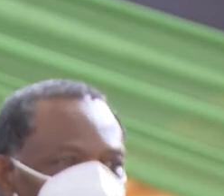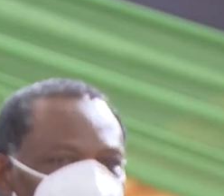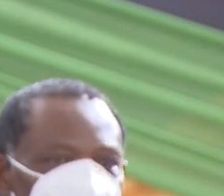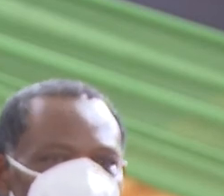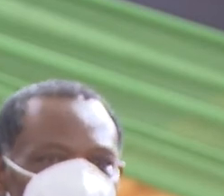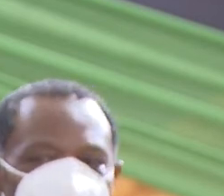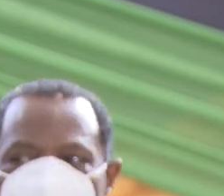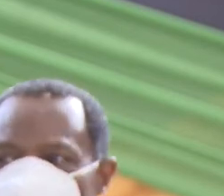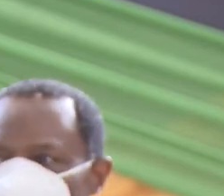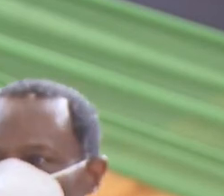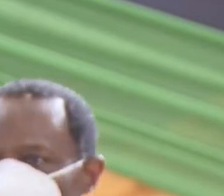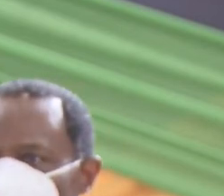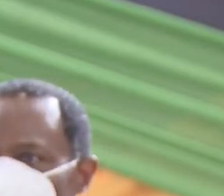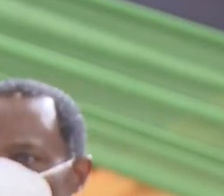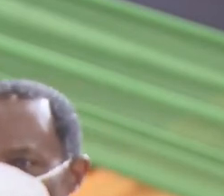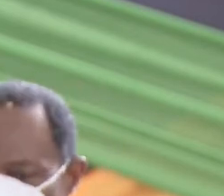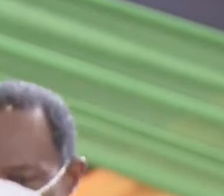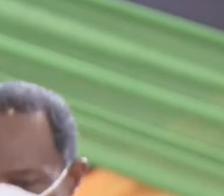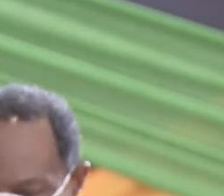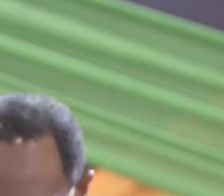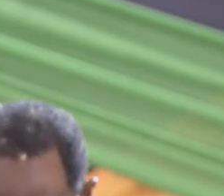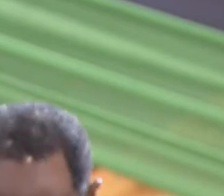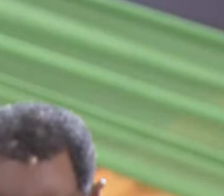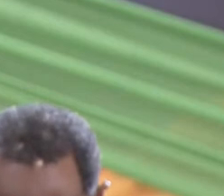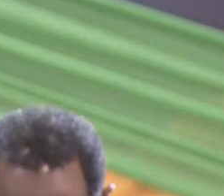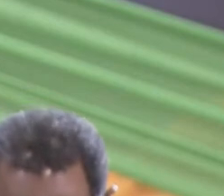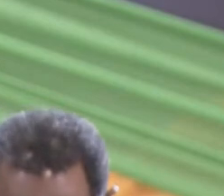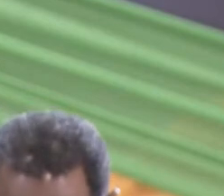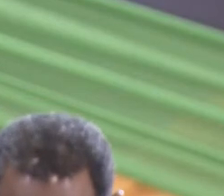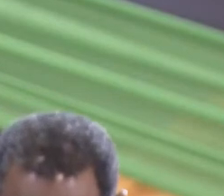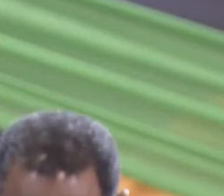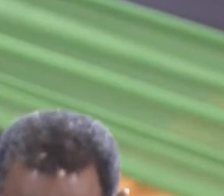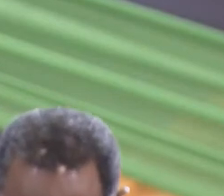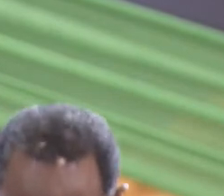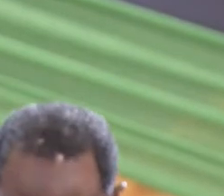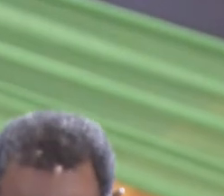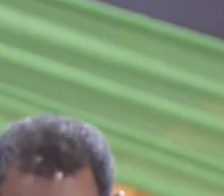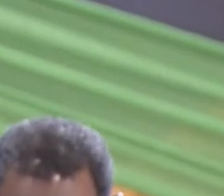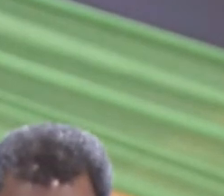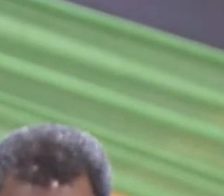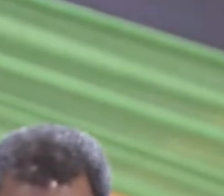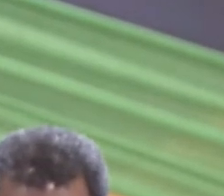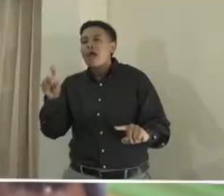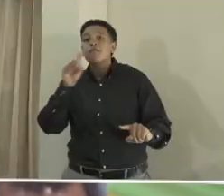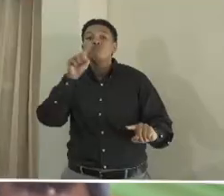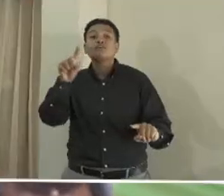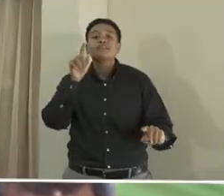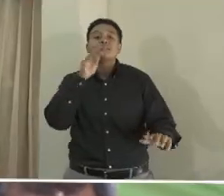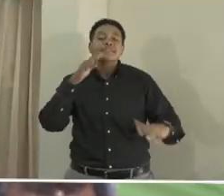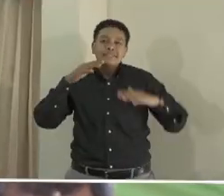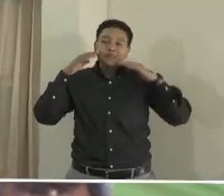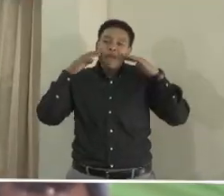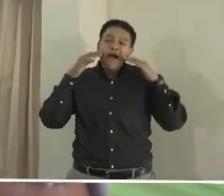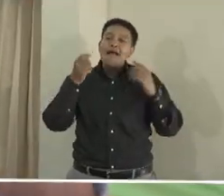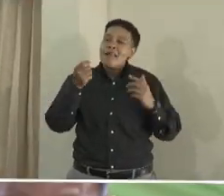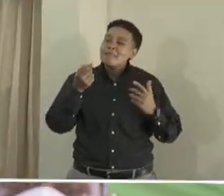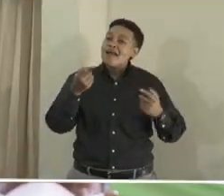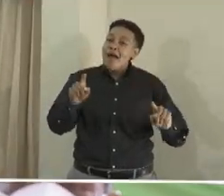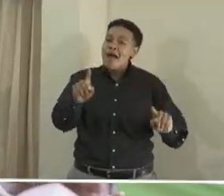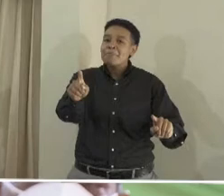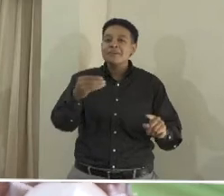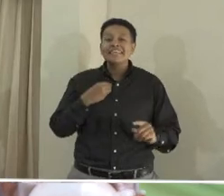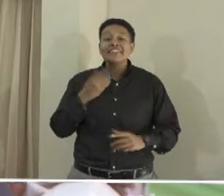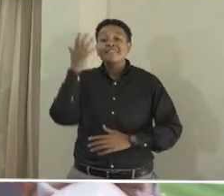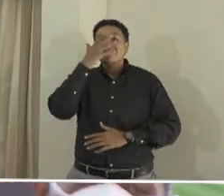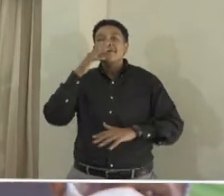Let us enjoy the presence of the Lord, and let us smile a while, give our faces